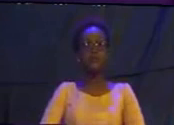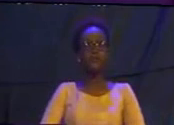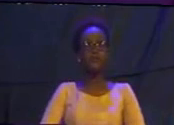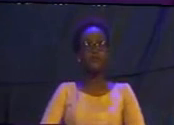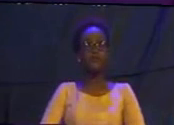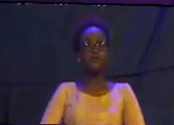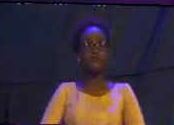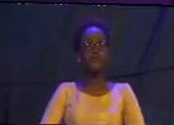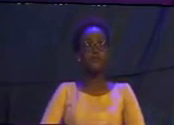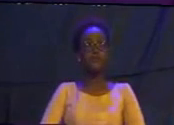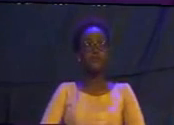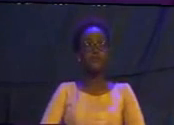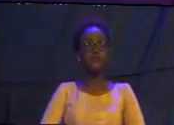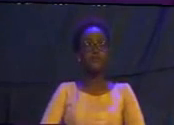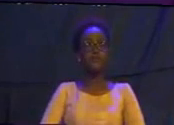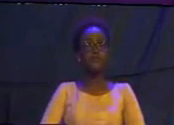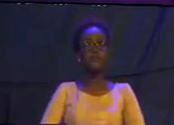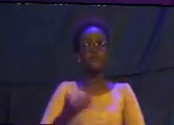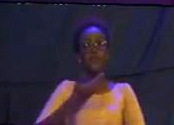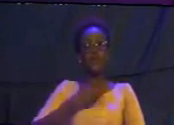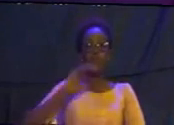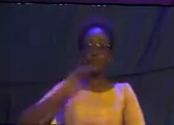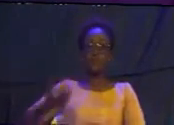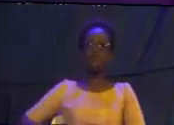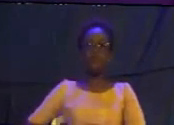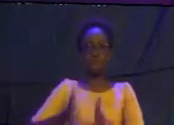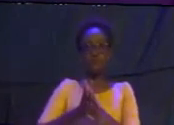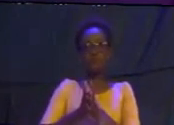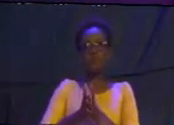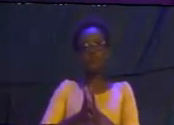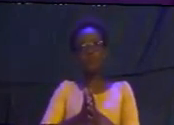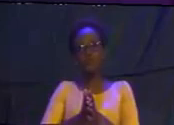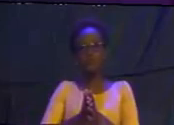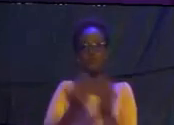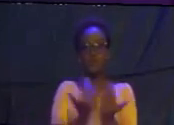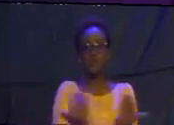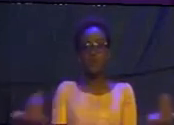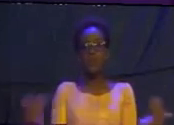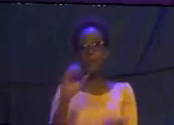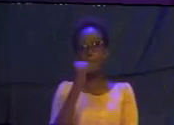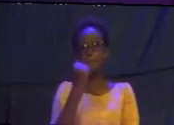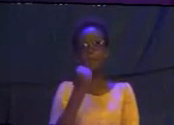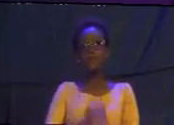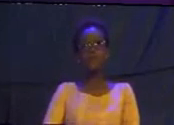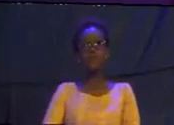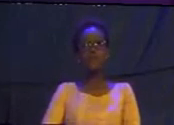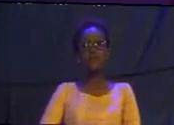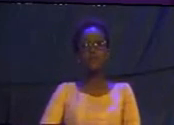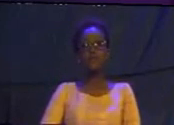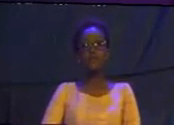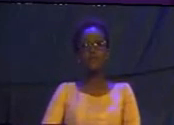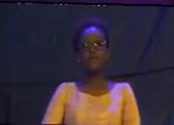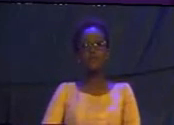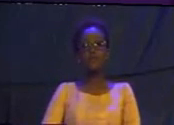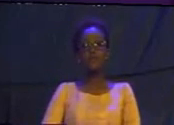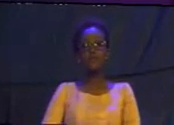He's married. Afite umugore n'abana. N'abana batanu. He's married and is blessed with